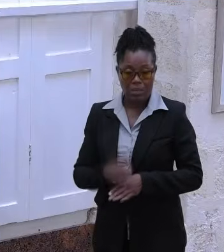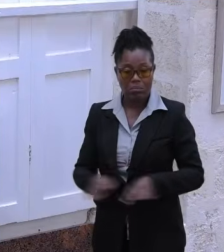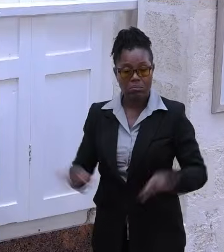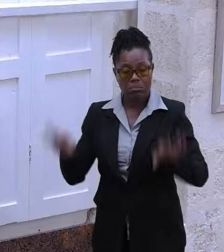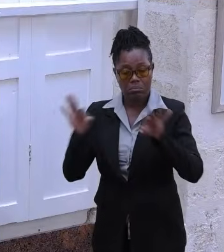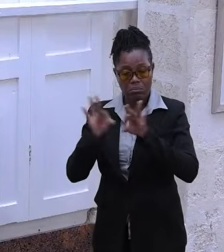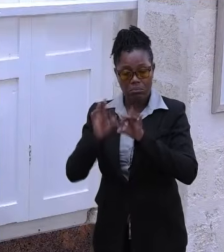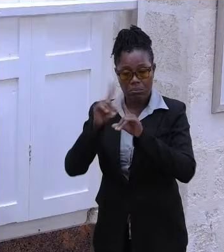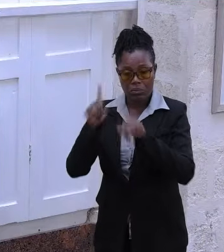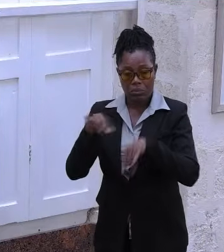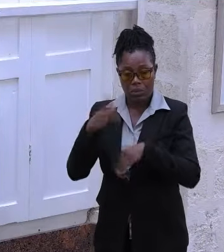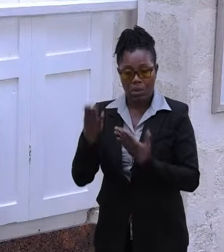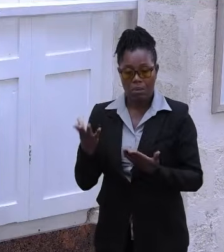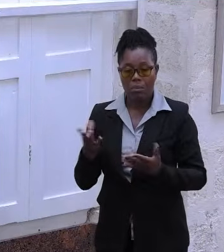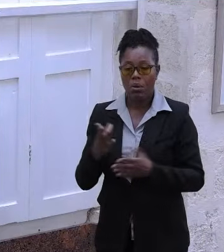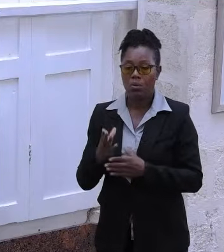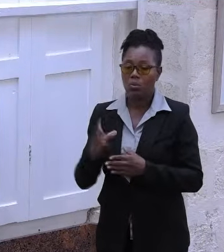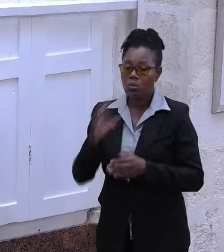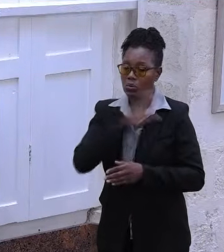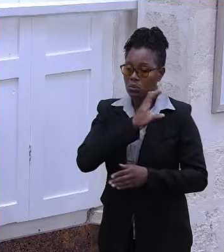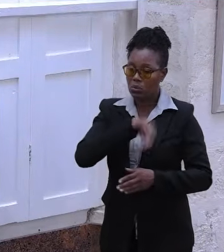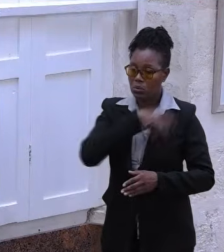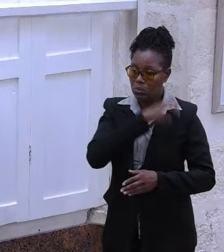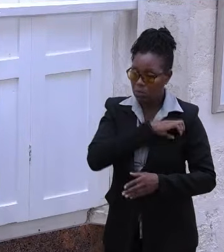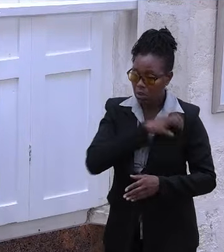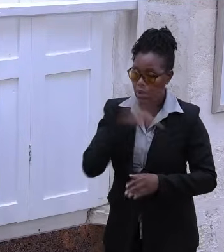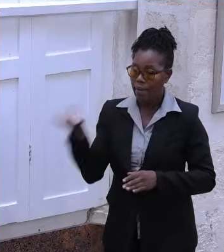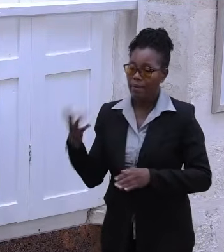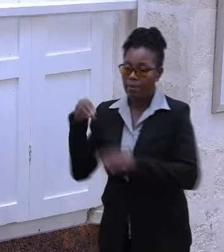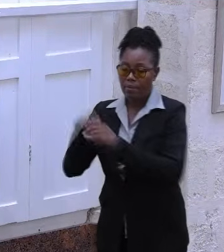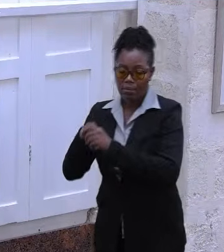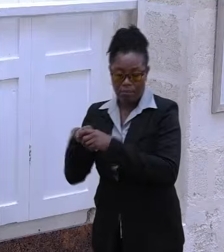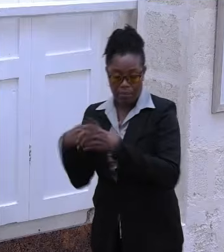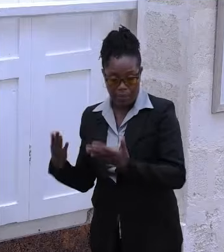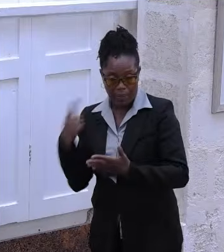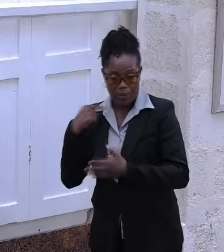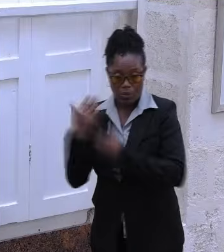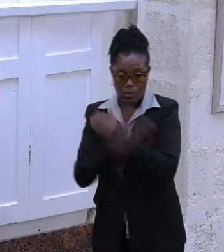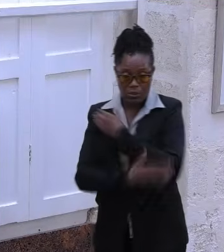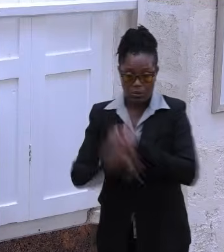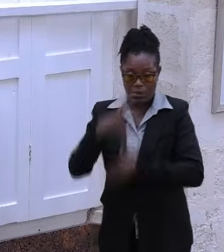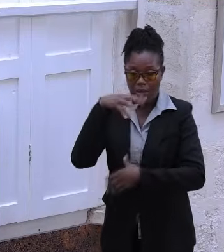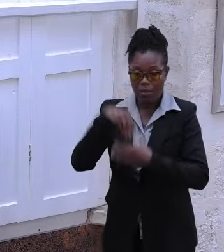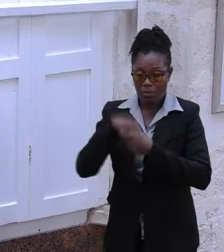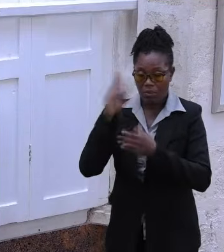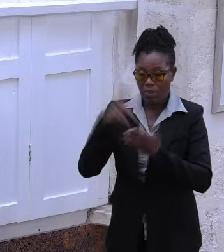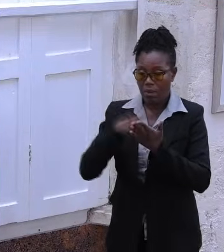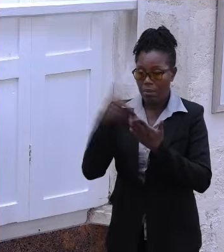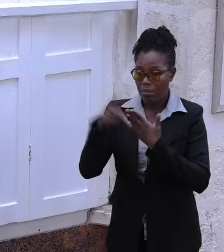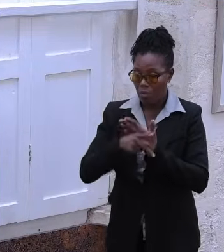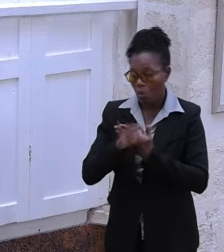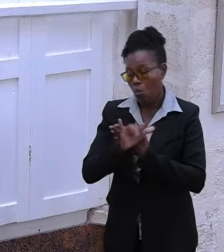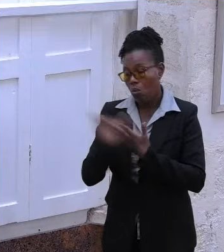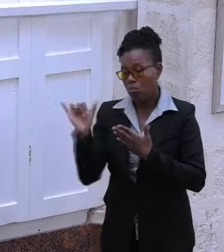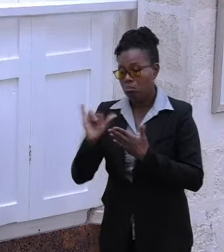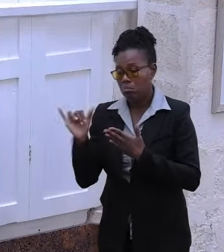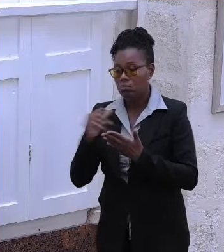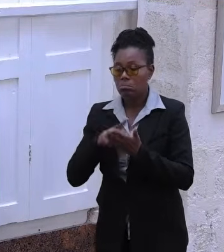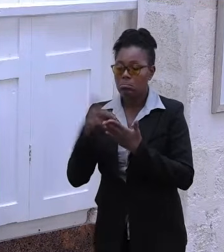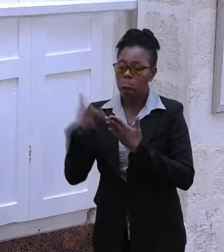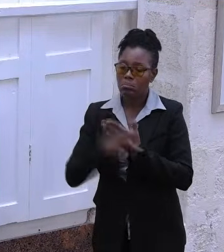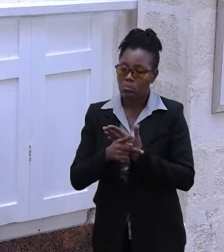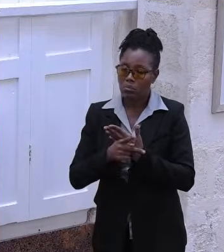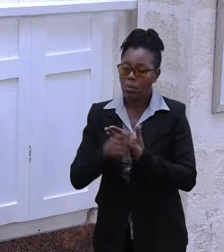investment and the fact that those countries that participate in that program or similar programs have had